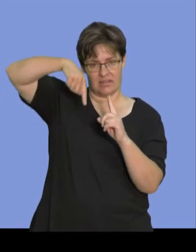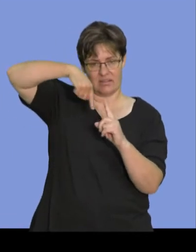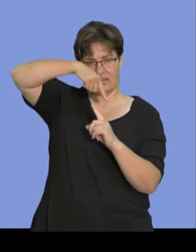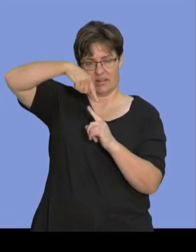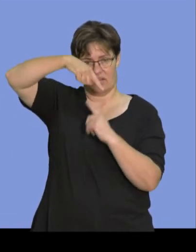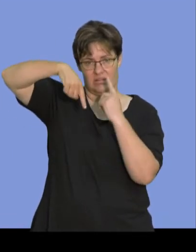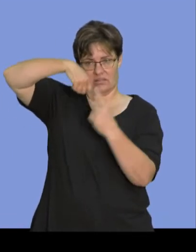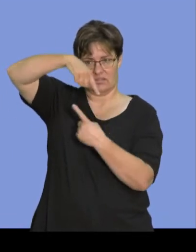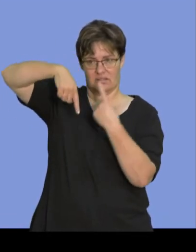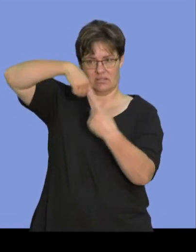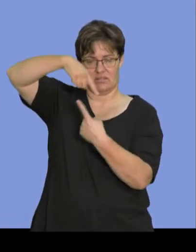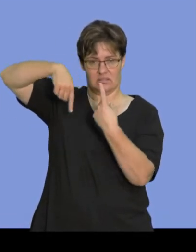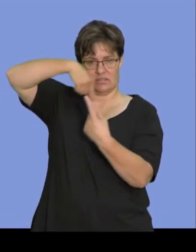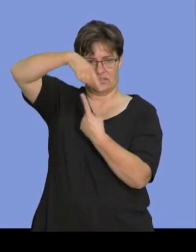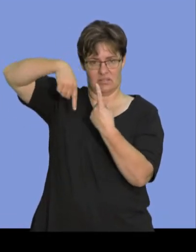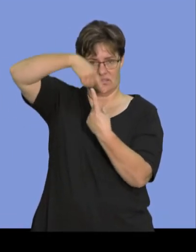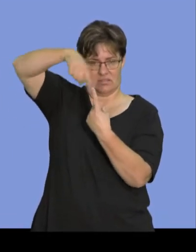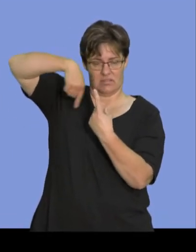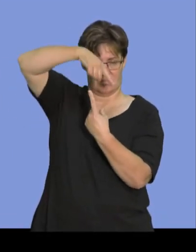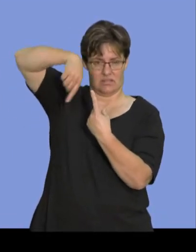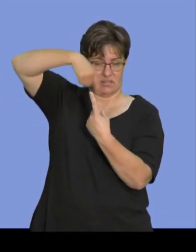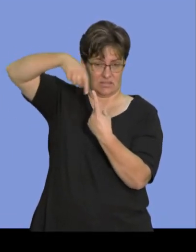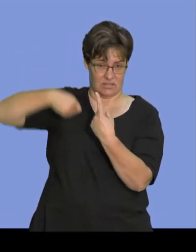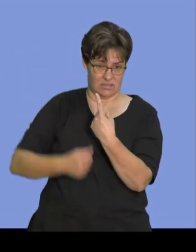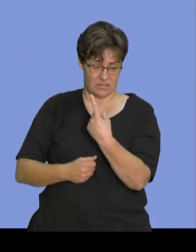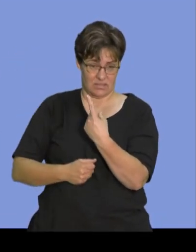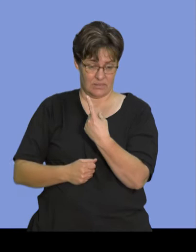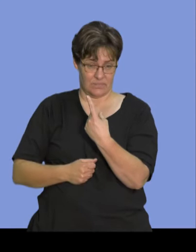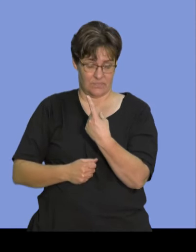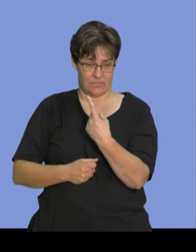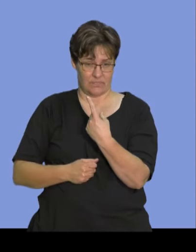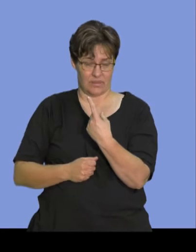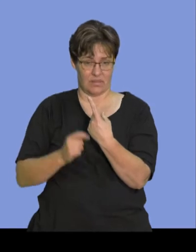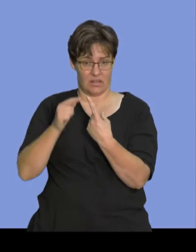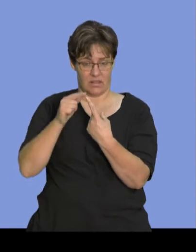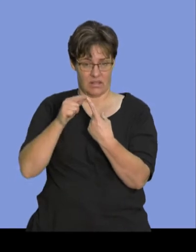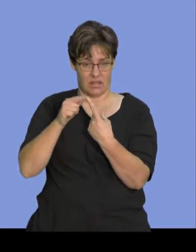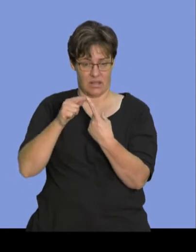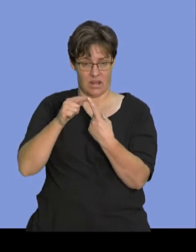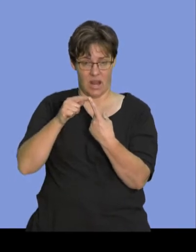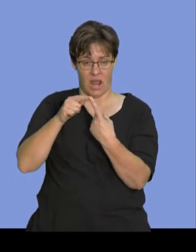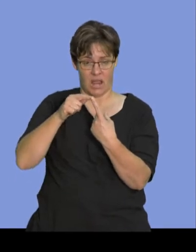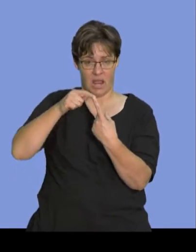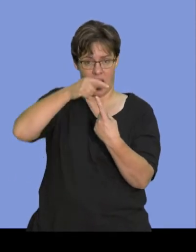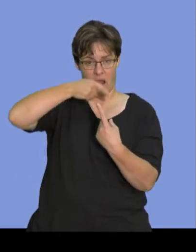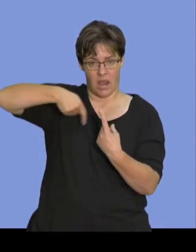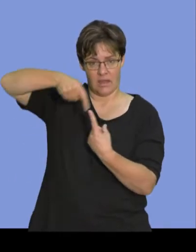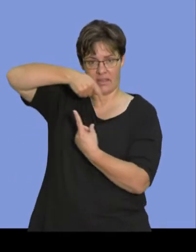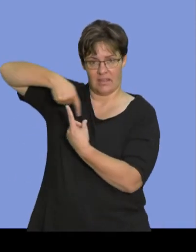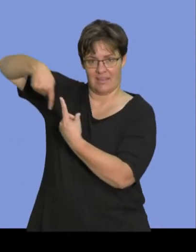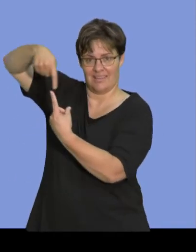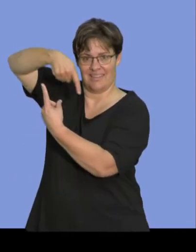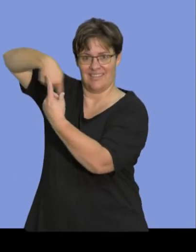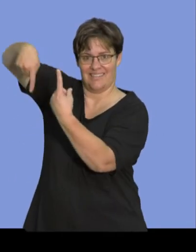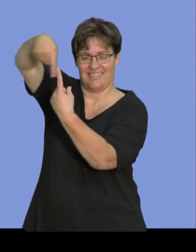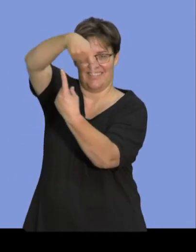rotation, we're actually talking about spinning about an axis. So as much as the Earth orbits around the sun, what is